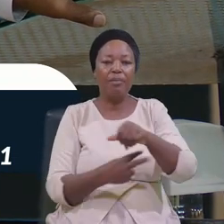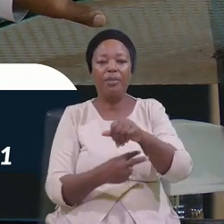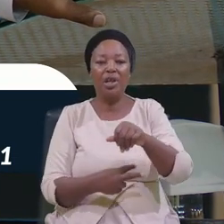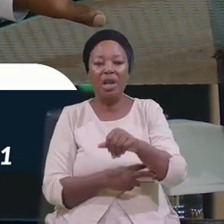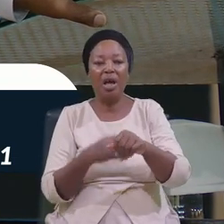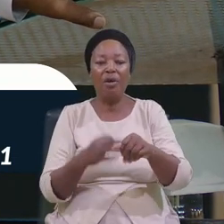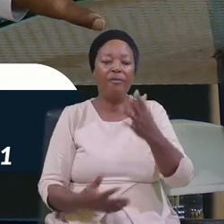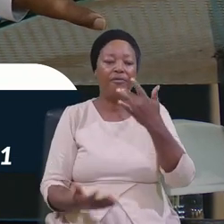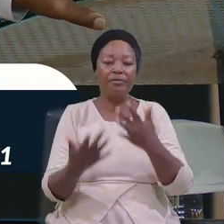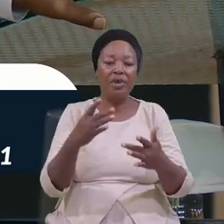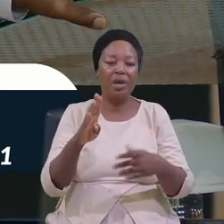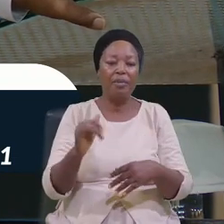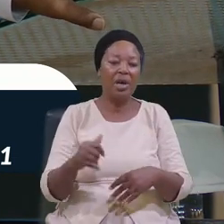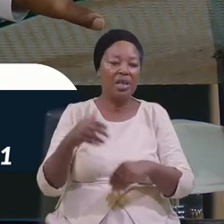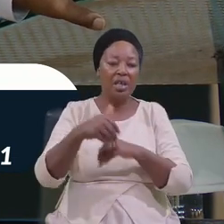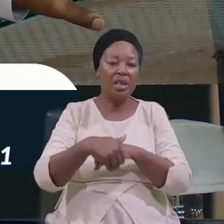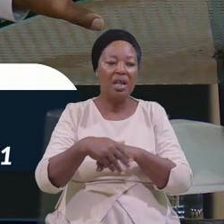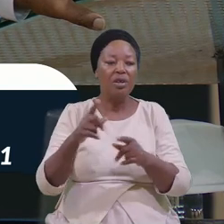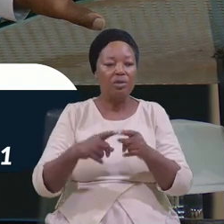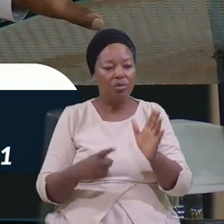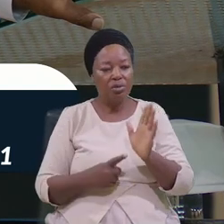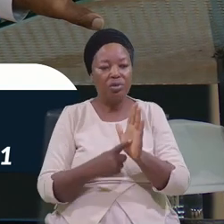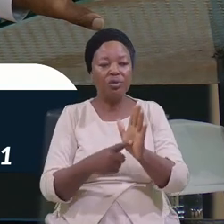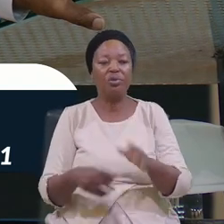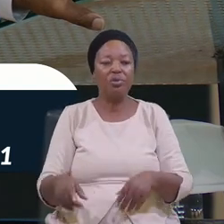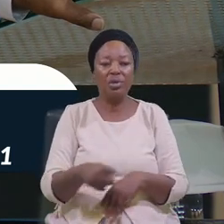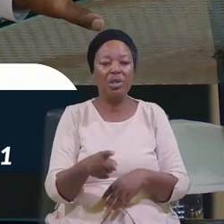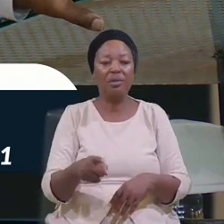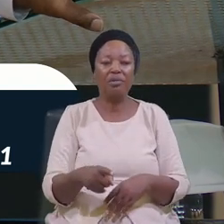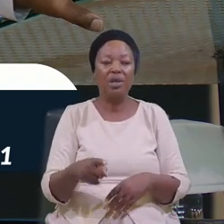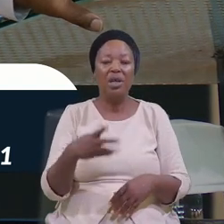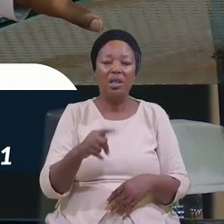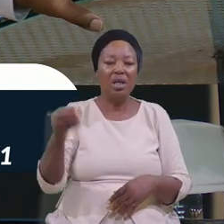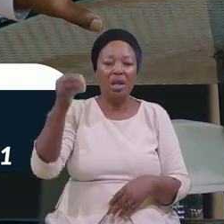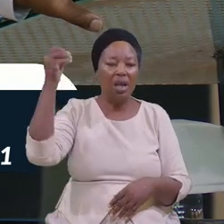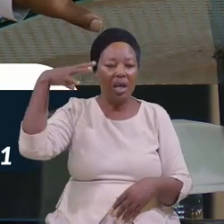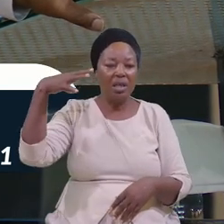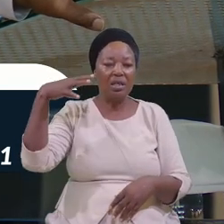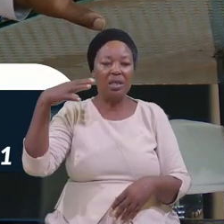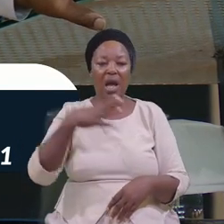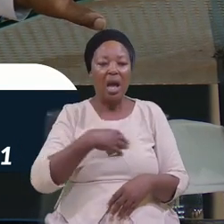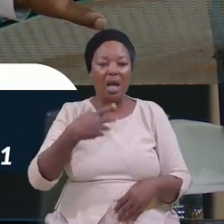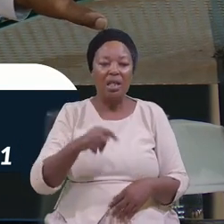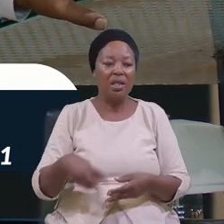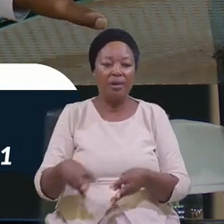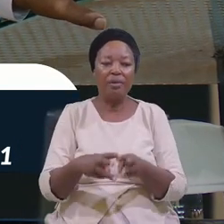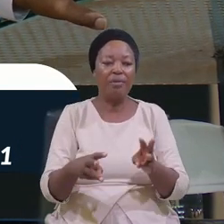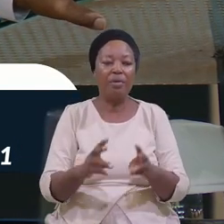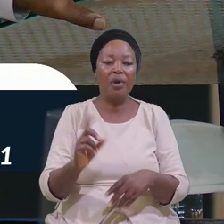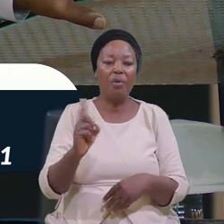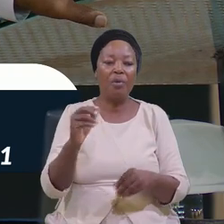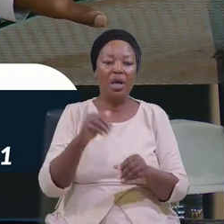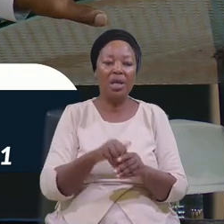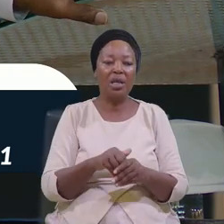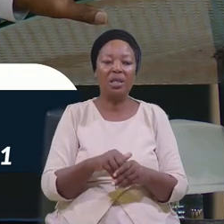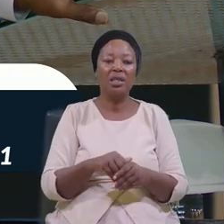of fire by night to show them the light and the way